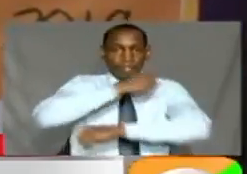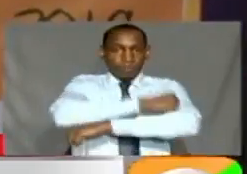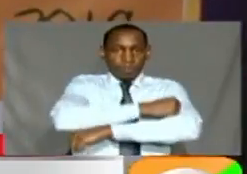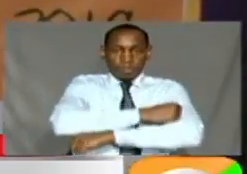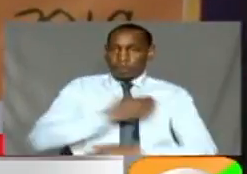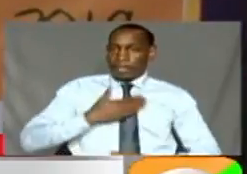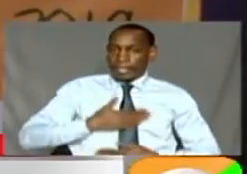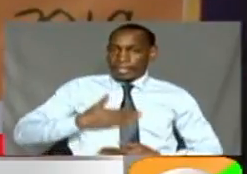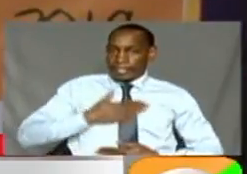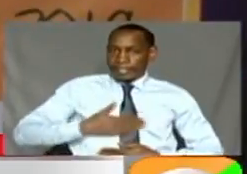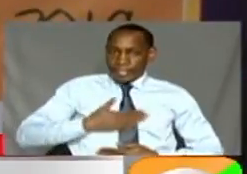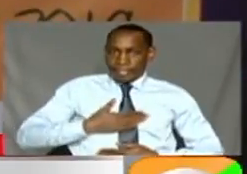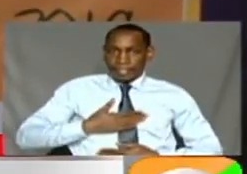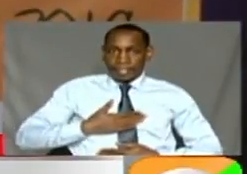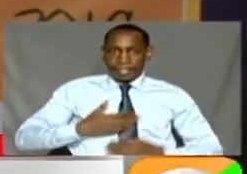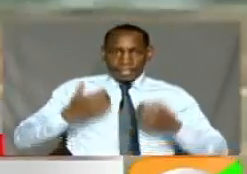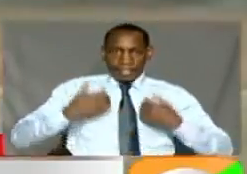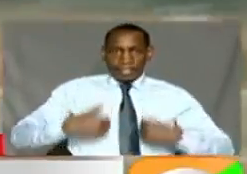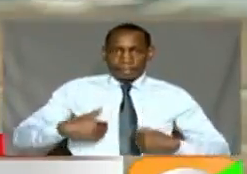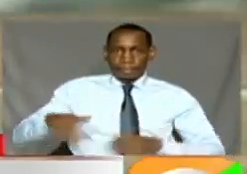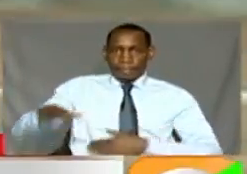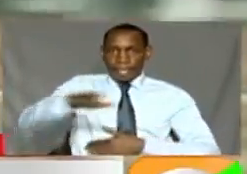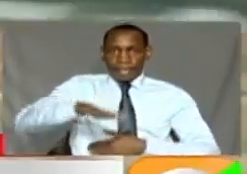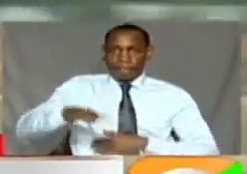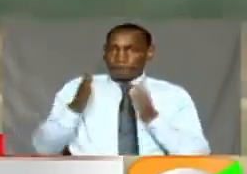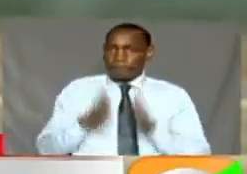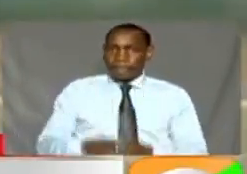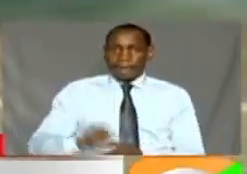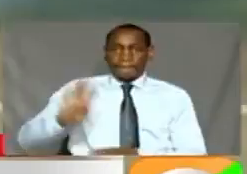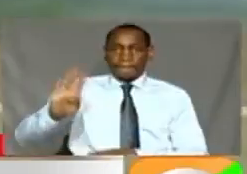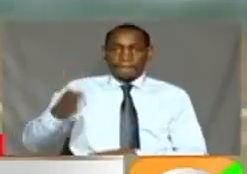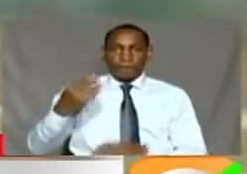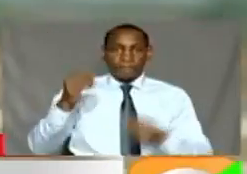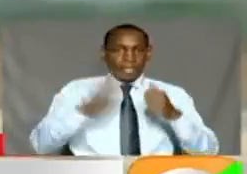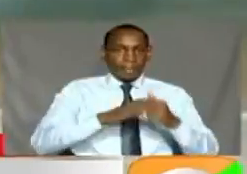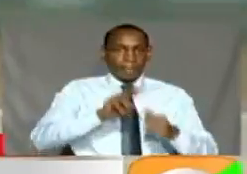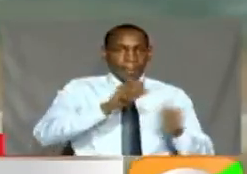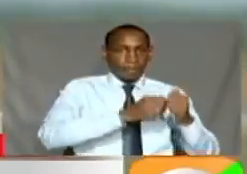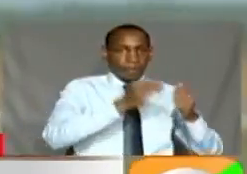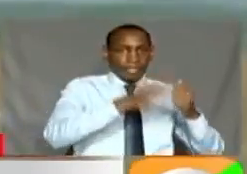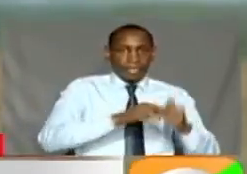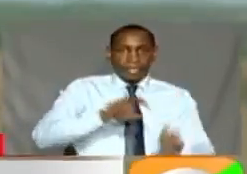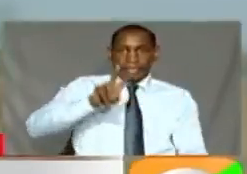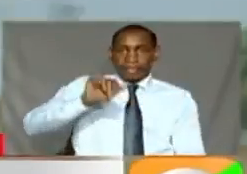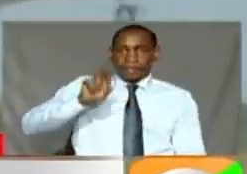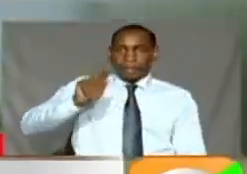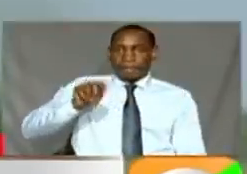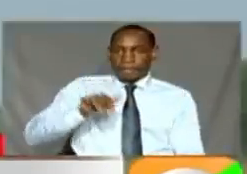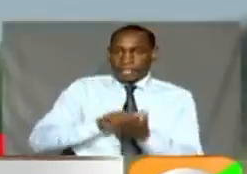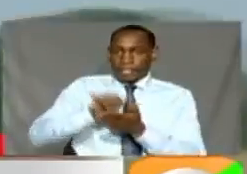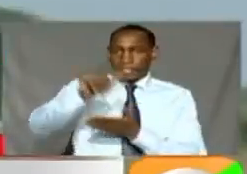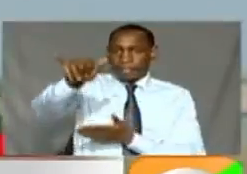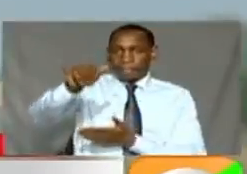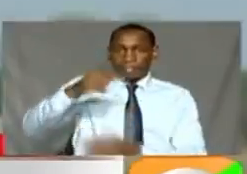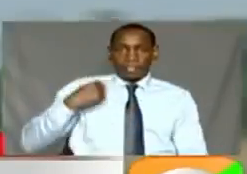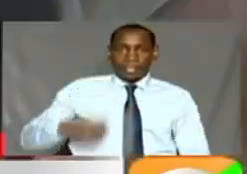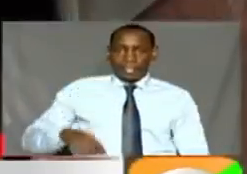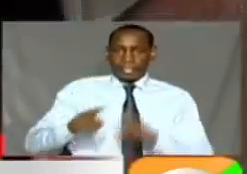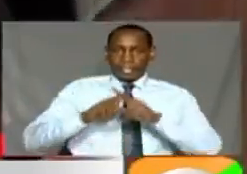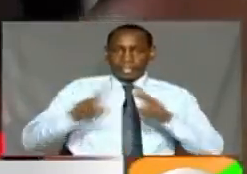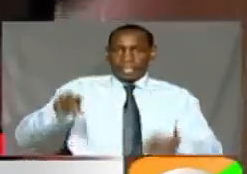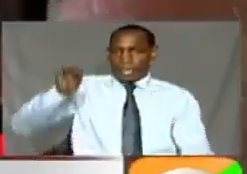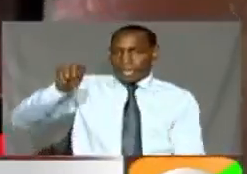Science. Mimi ni mwana mazingira. On the 4th of September 2018, Victor left Kenya for China to begin his master's